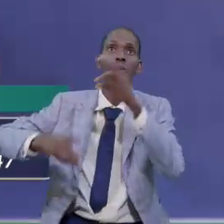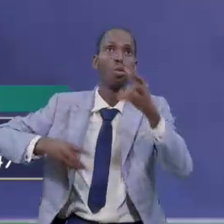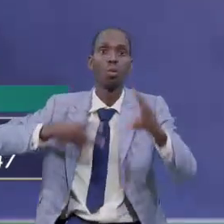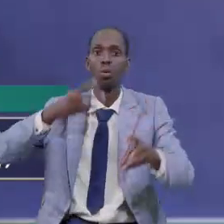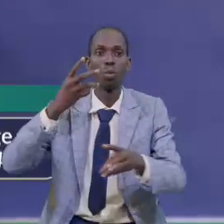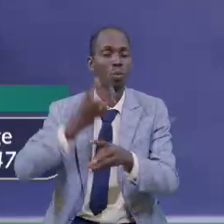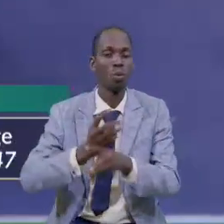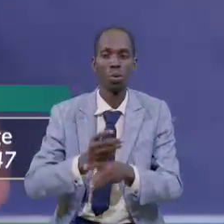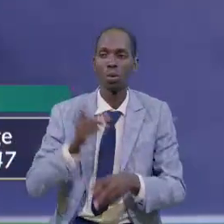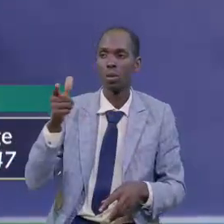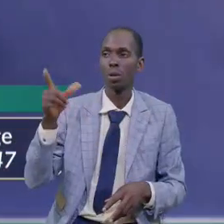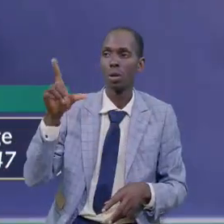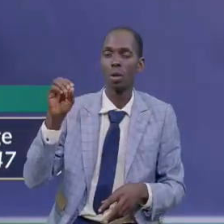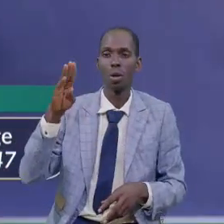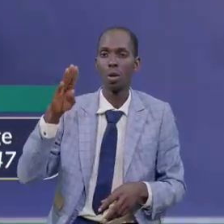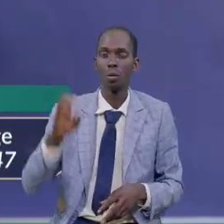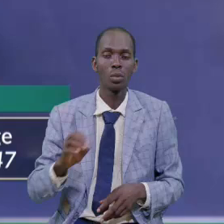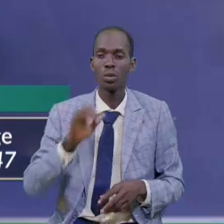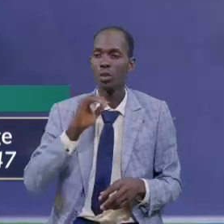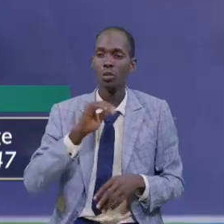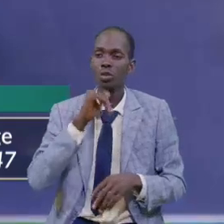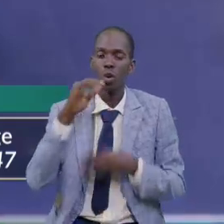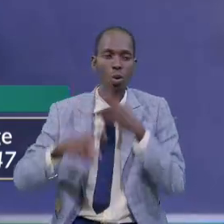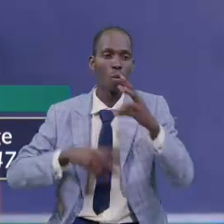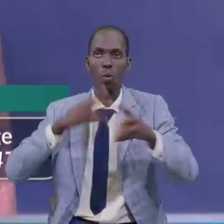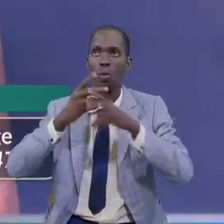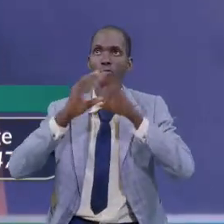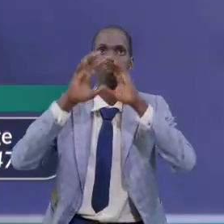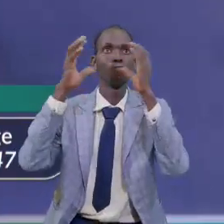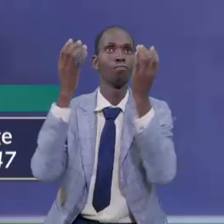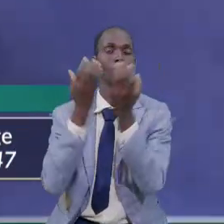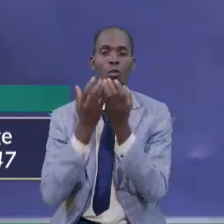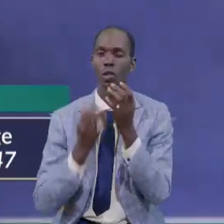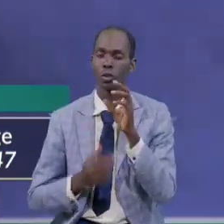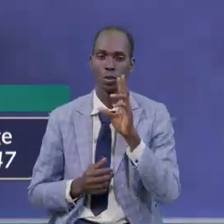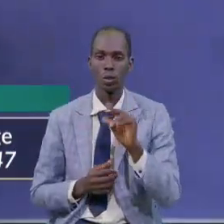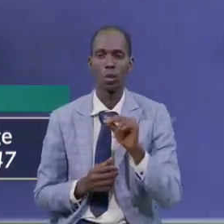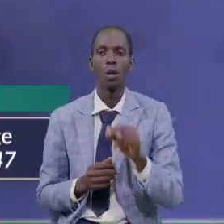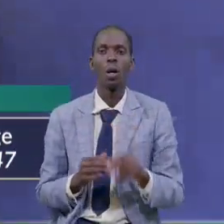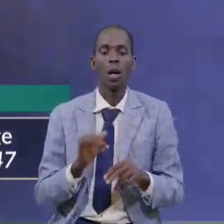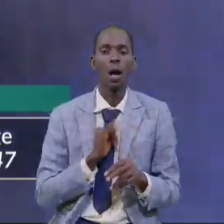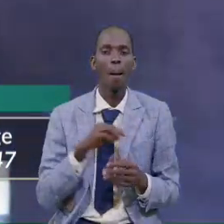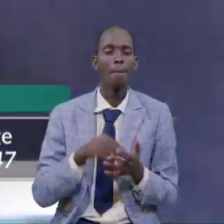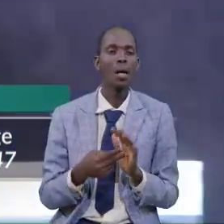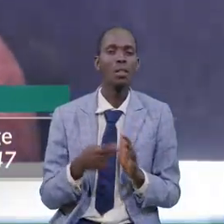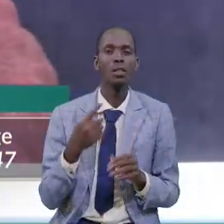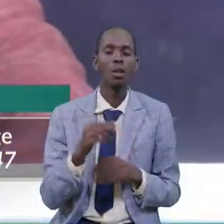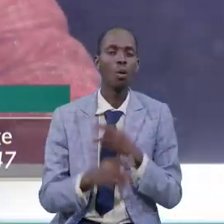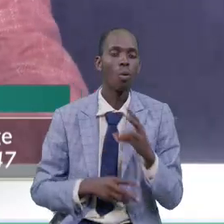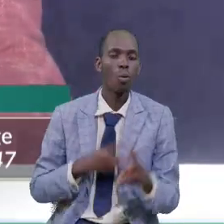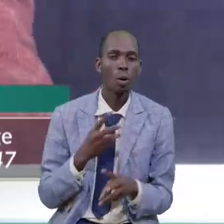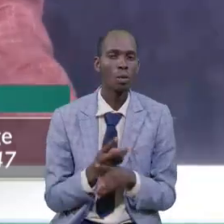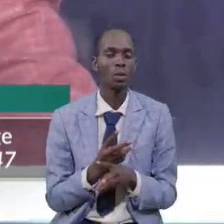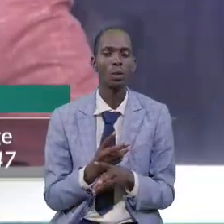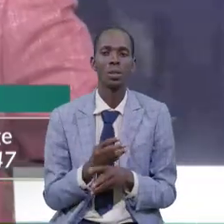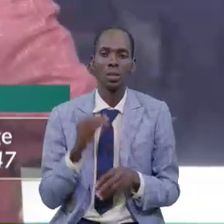round earth. We make the world. We make the world in crime. We make the world in